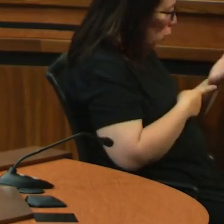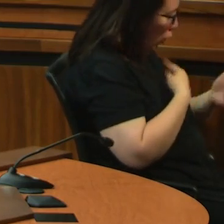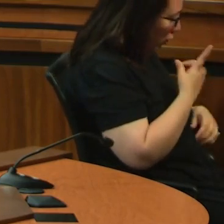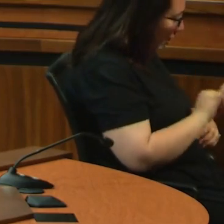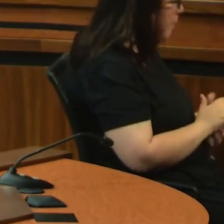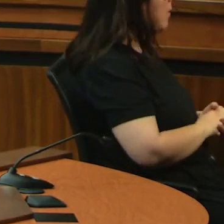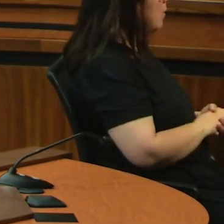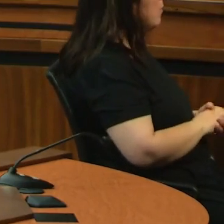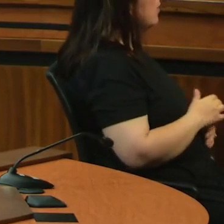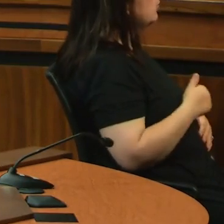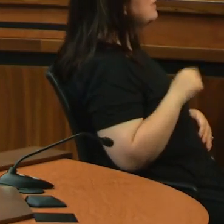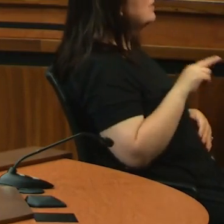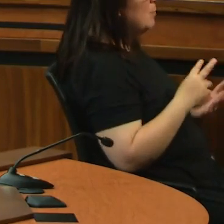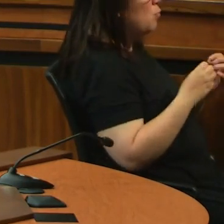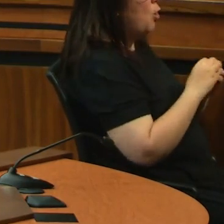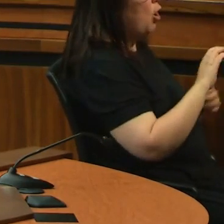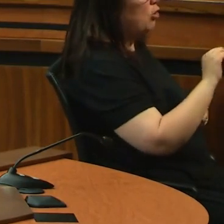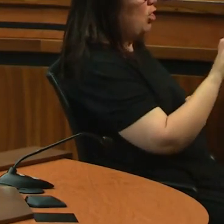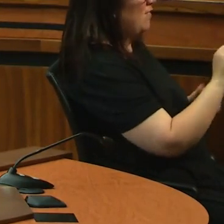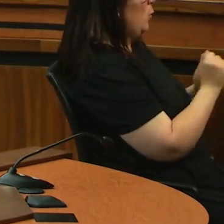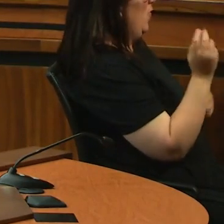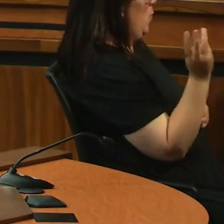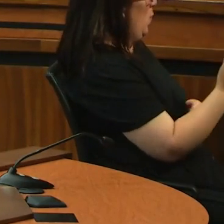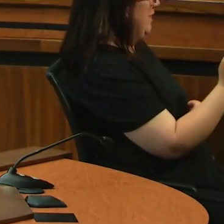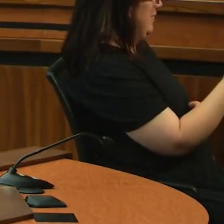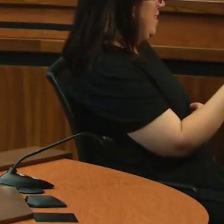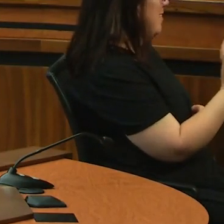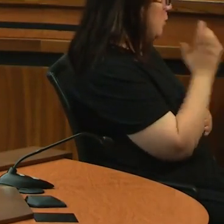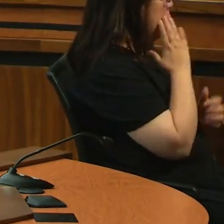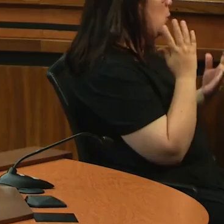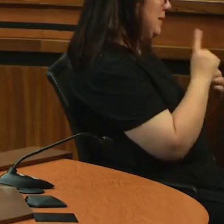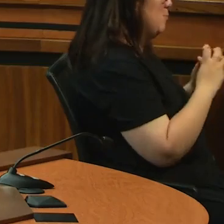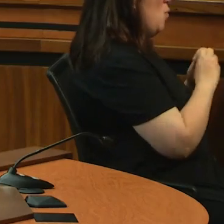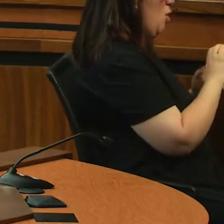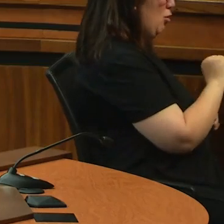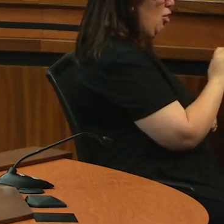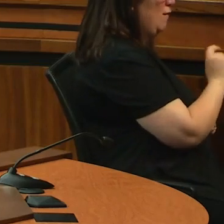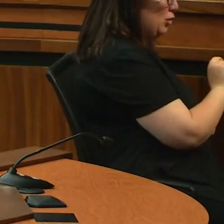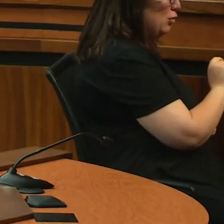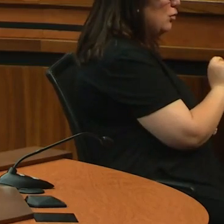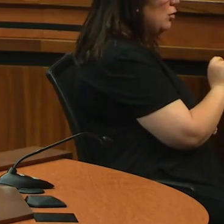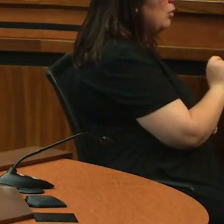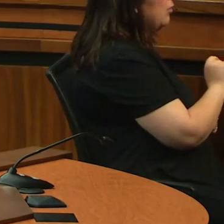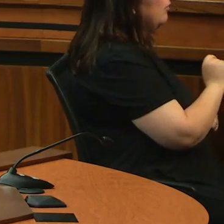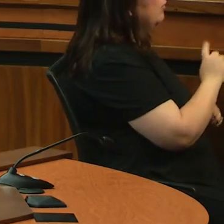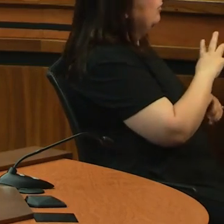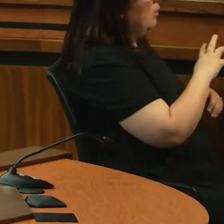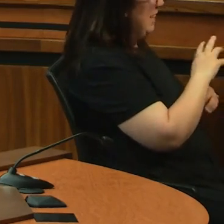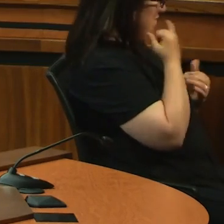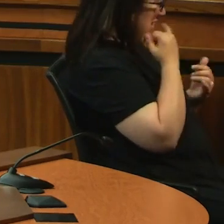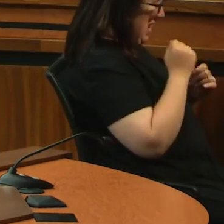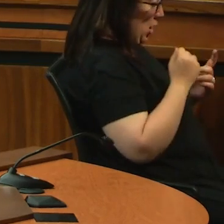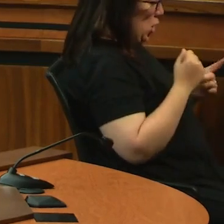looked at additional culverts, particularly in the west end where we know that more culverts are needed. We looked at supplemental culverts wherever the